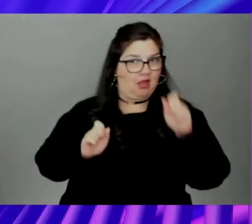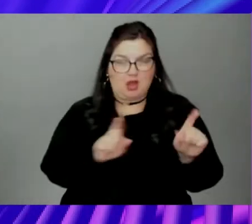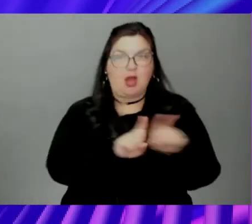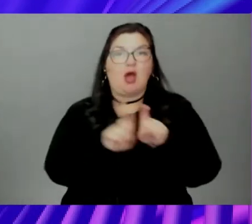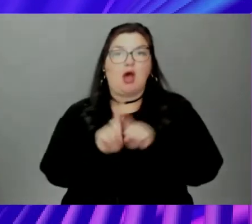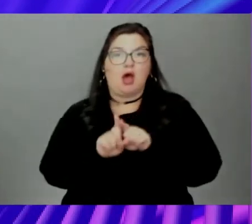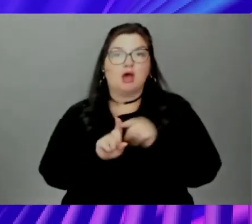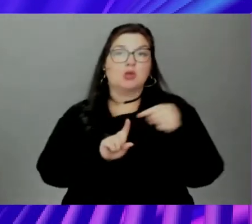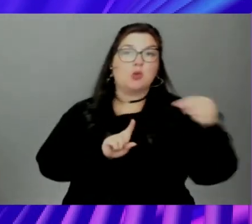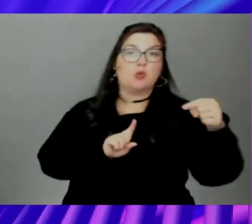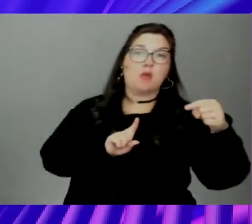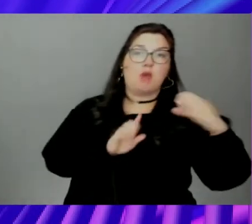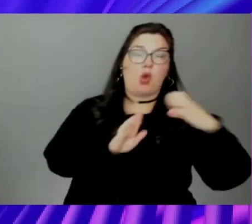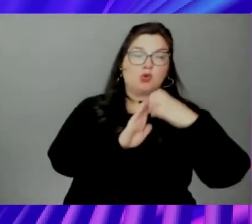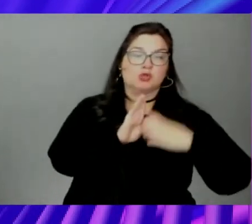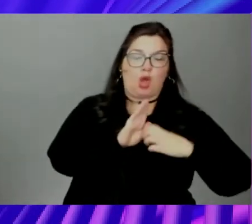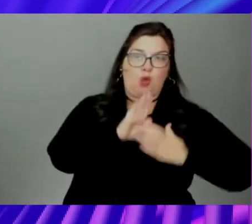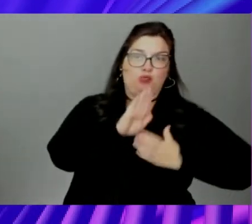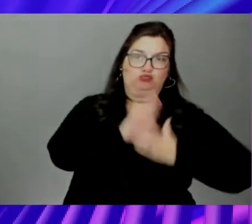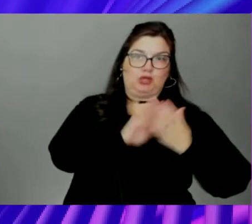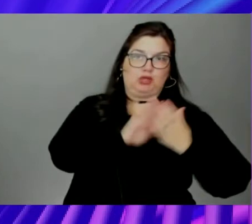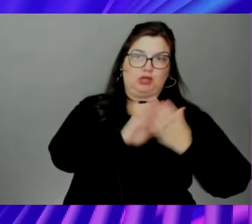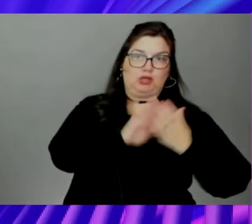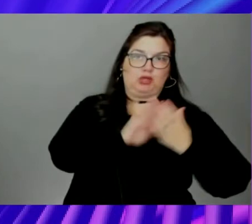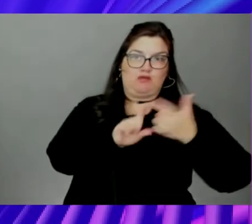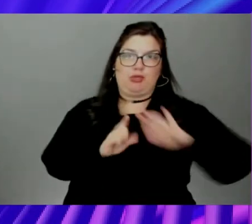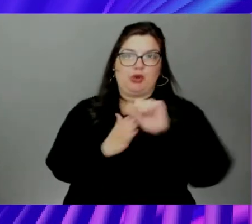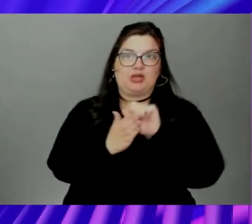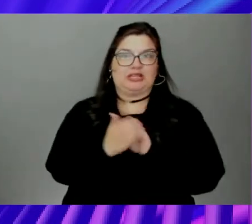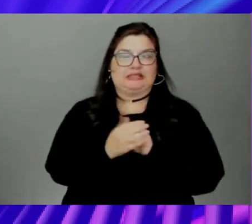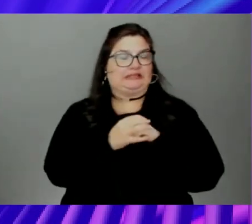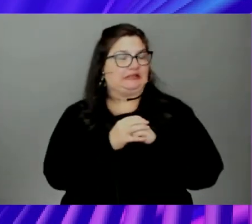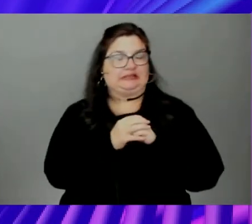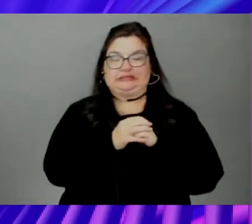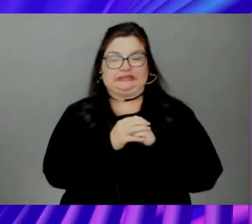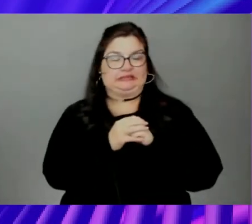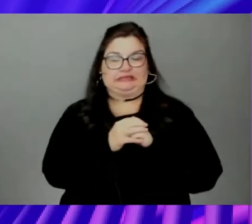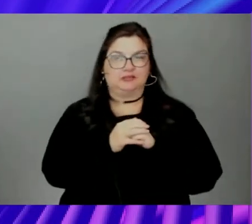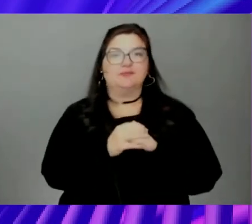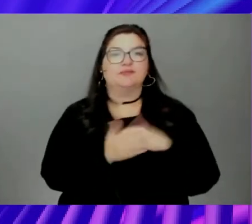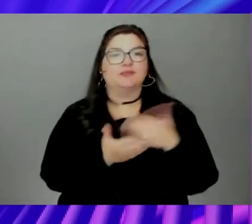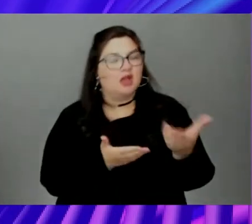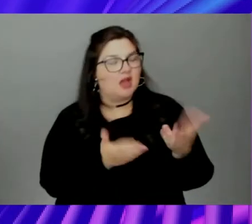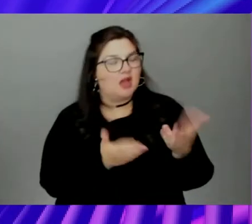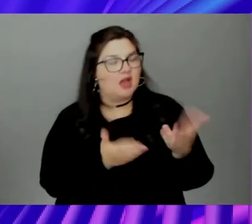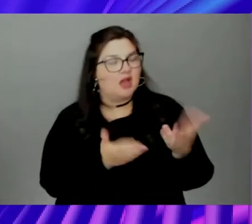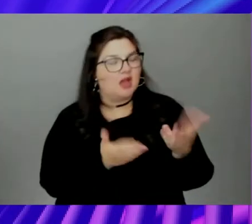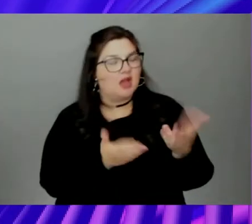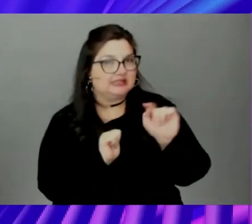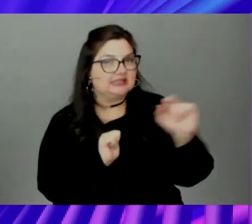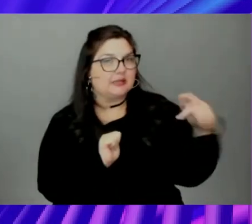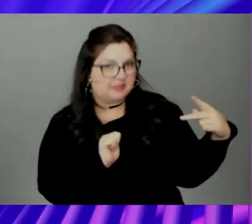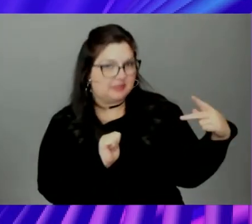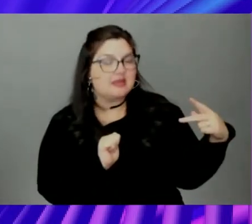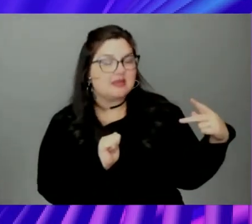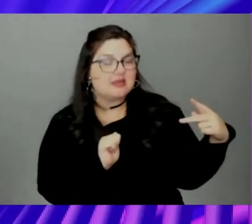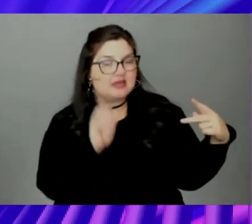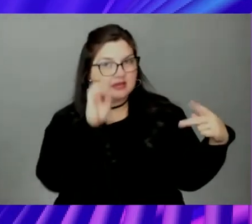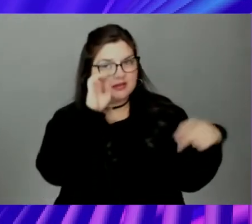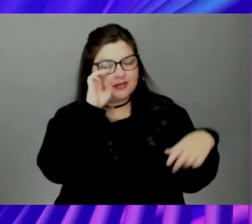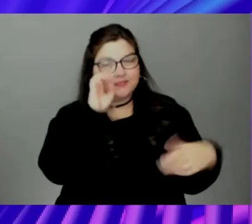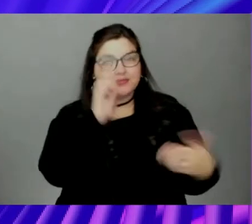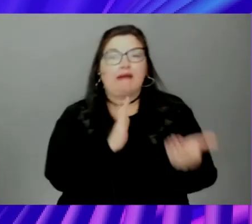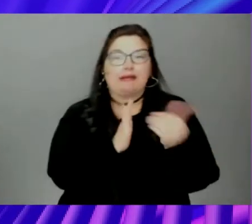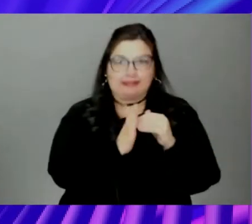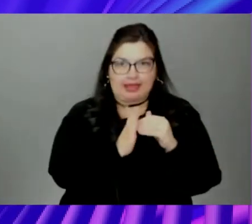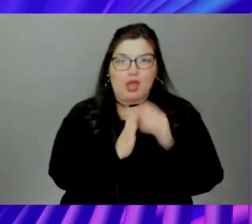their accounts. Right. Yeah. Right, excellent. Yeah, and I'm glad you mentioned those TTPs. We're definitely going to go into a little